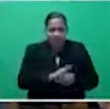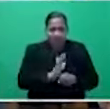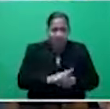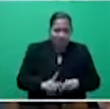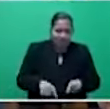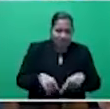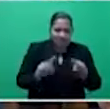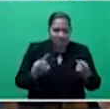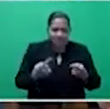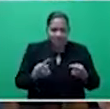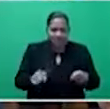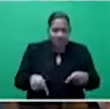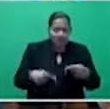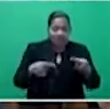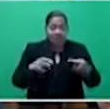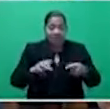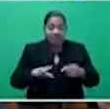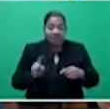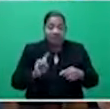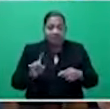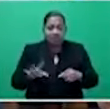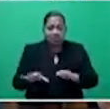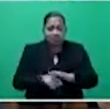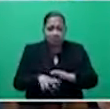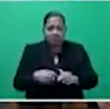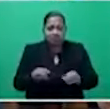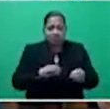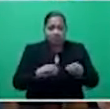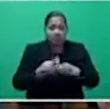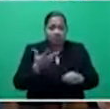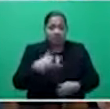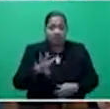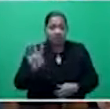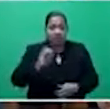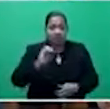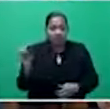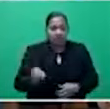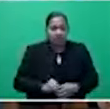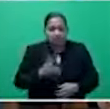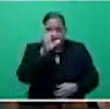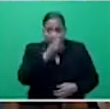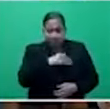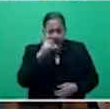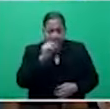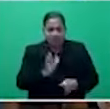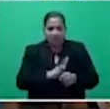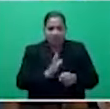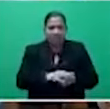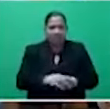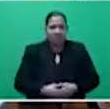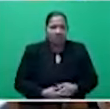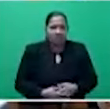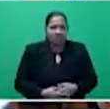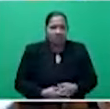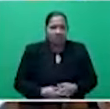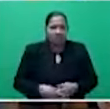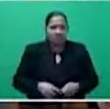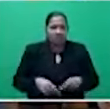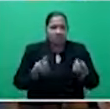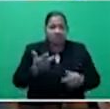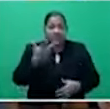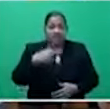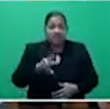how they feel. Solomon Islands, 84% believe that they can make the difference. Fijians, 83% feel that